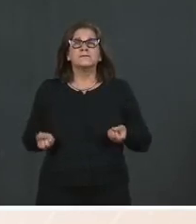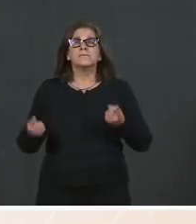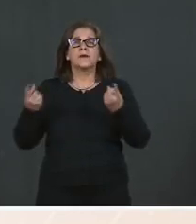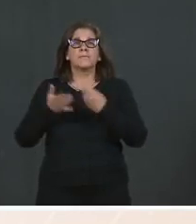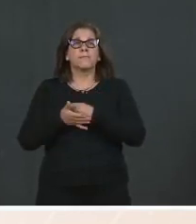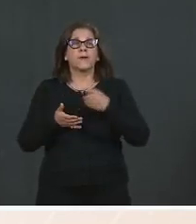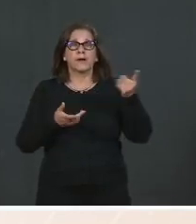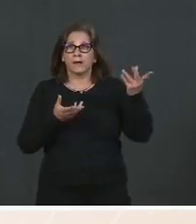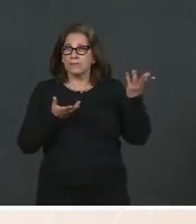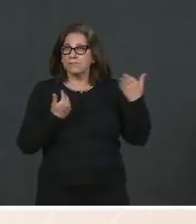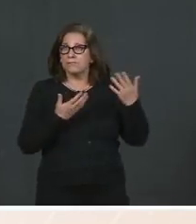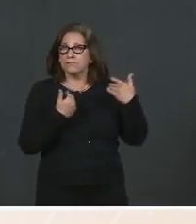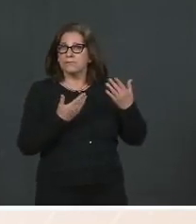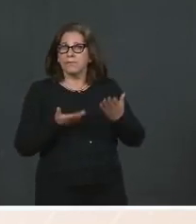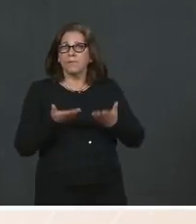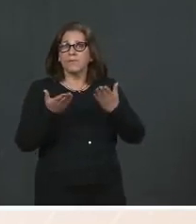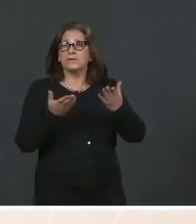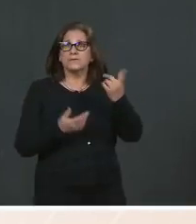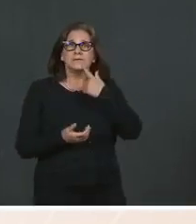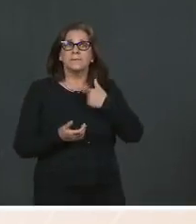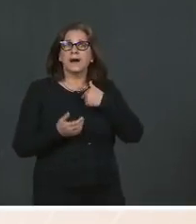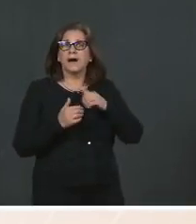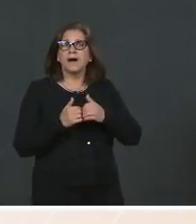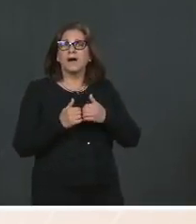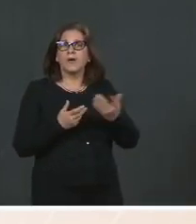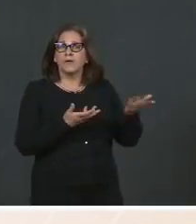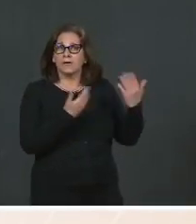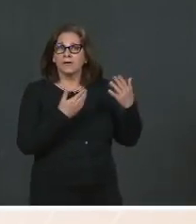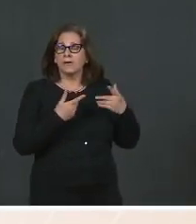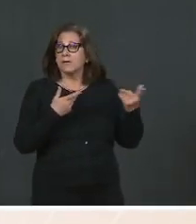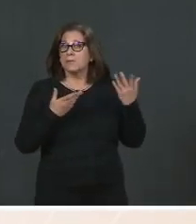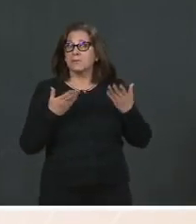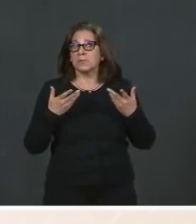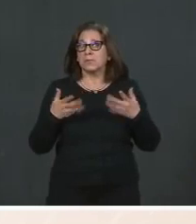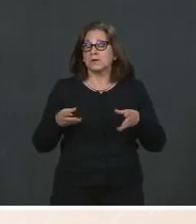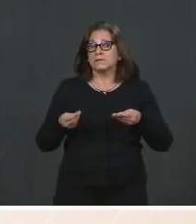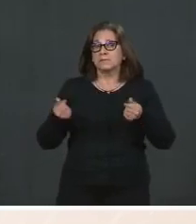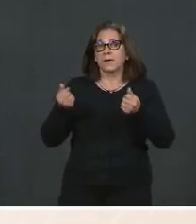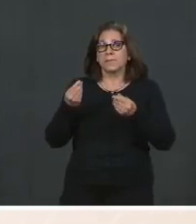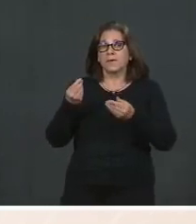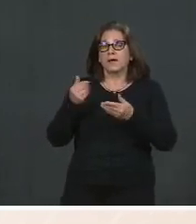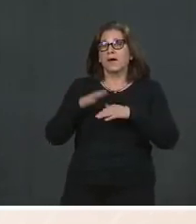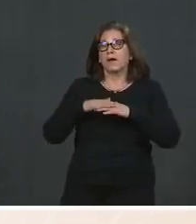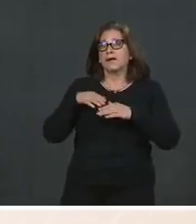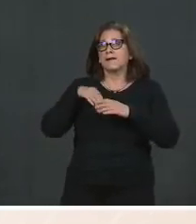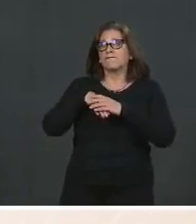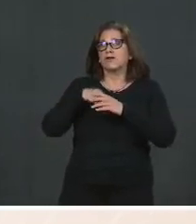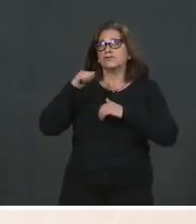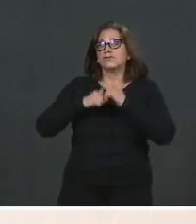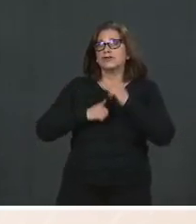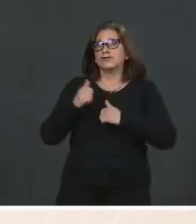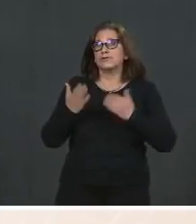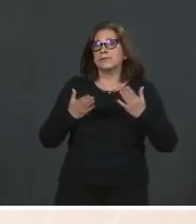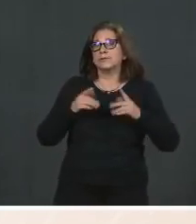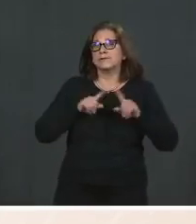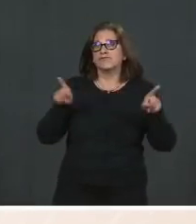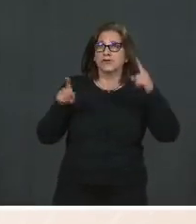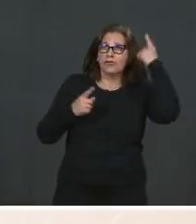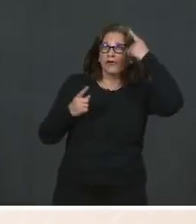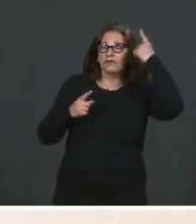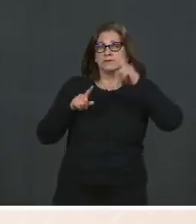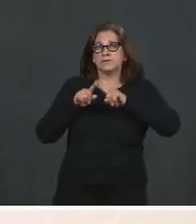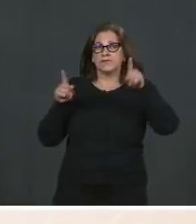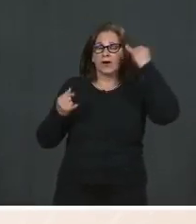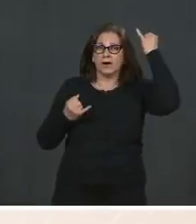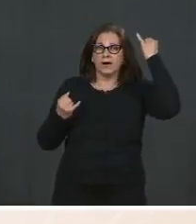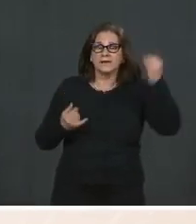that too. Maybe they don't support infrastructure spending. So the president has an ambitious goal. The most important thing is to figure out how